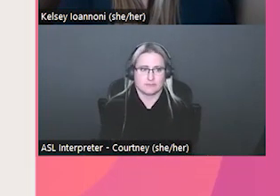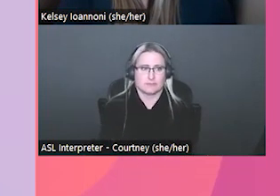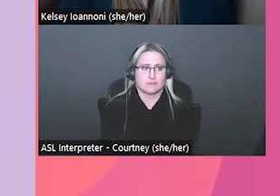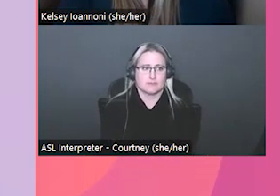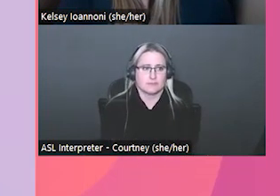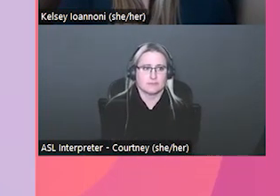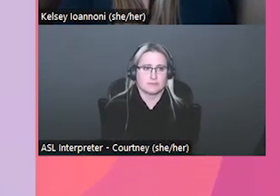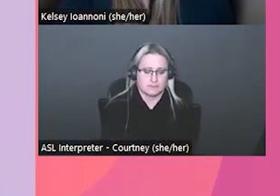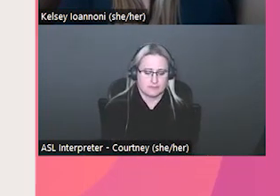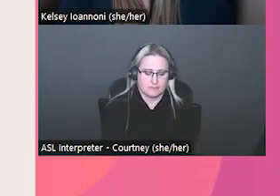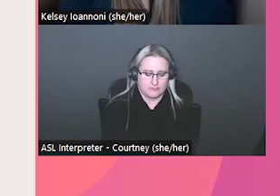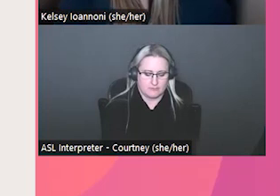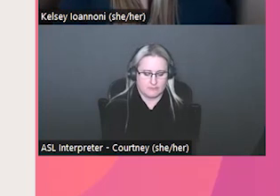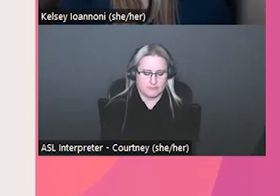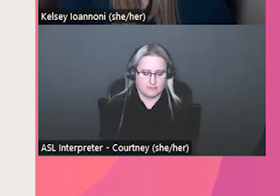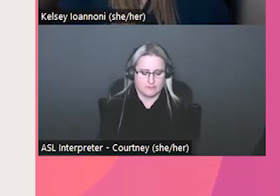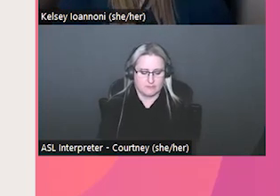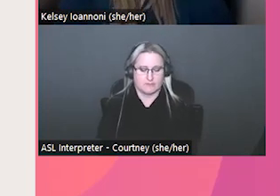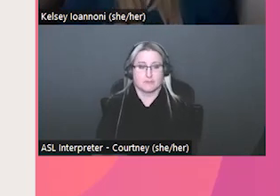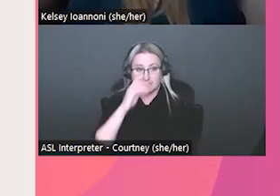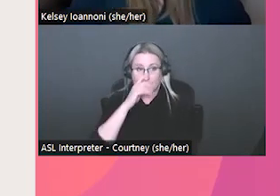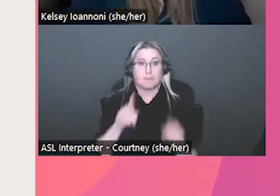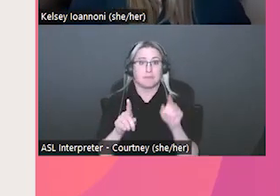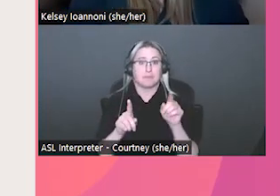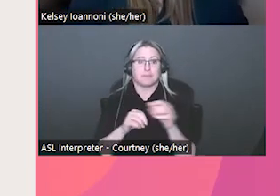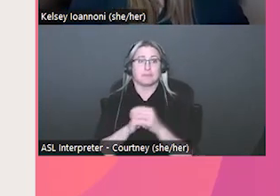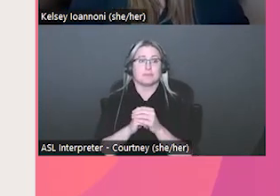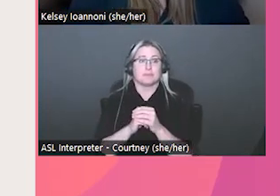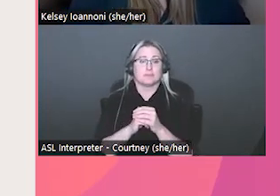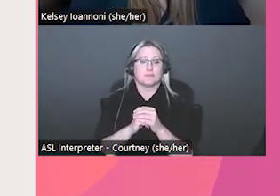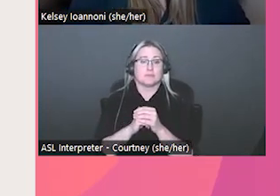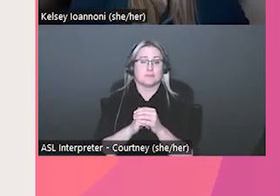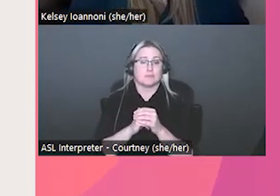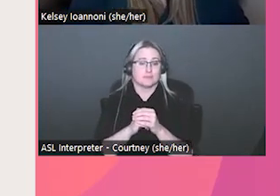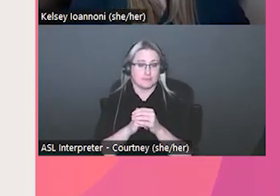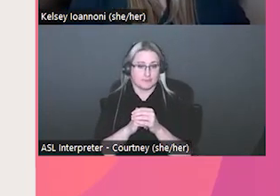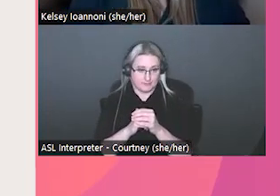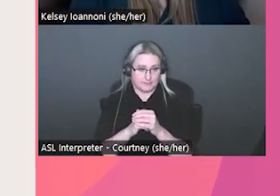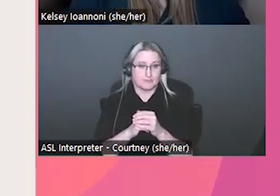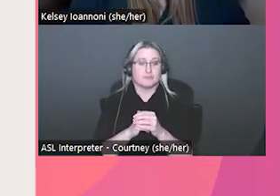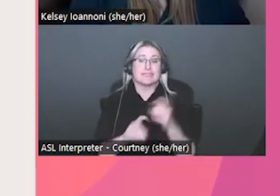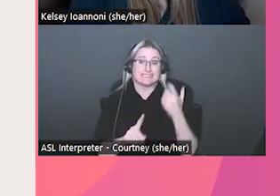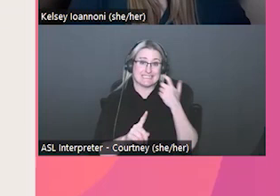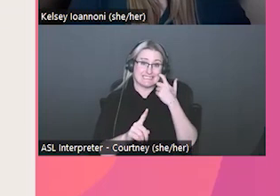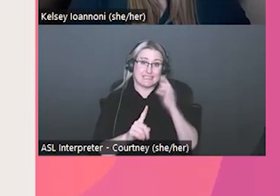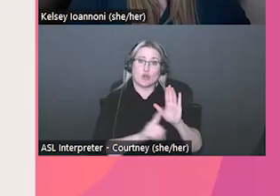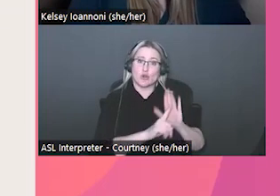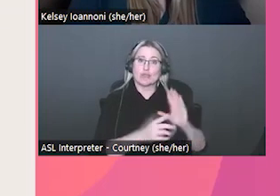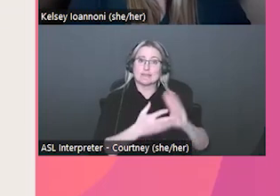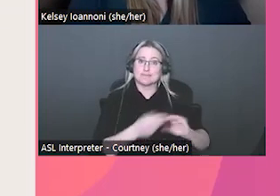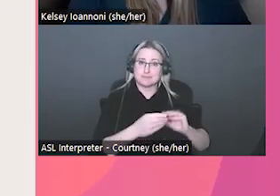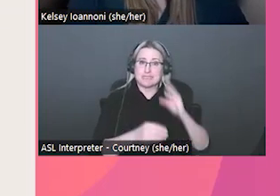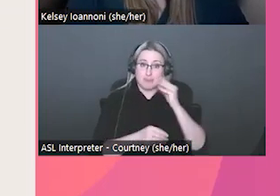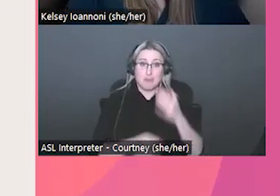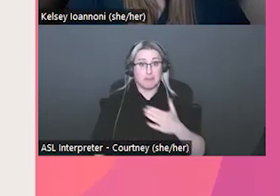Sorry, I went a little too far. Okay. Building on Raman's experience and certainly echoing Raman's experiences in my own